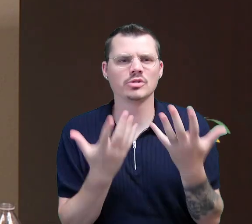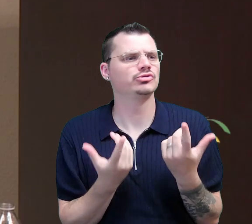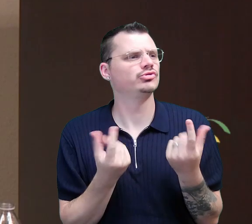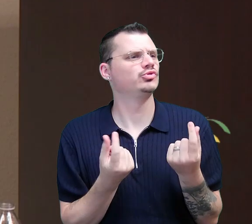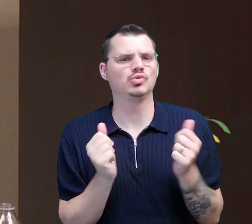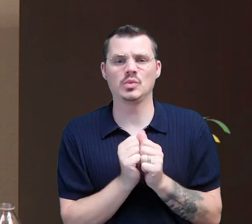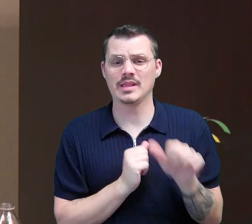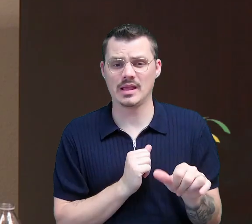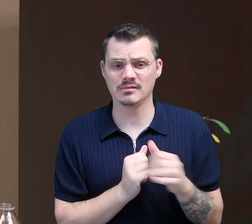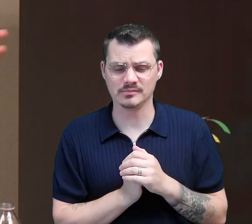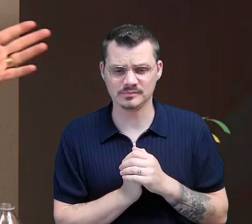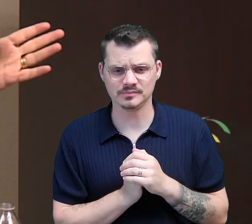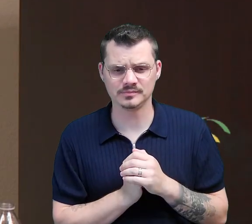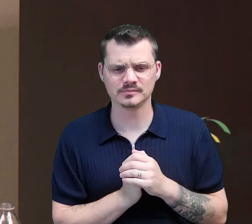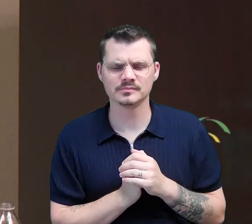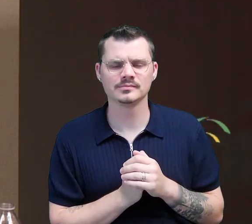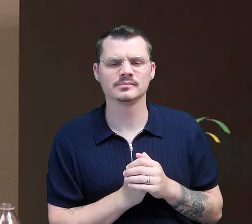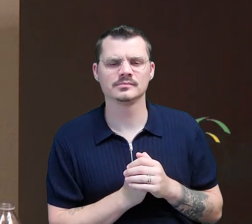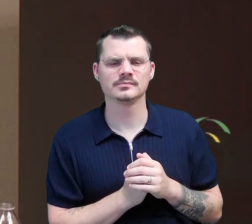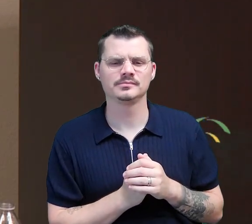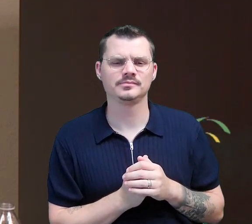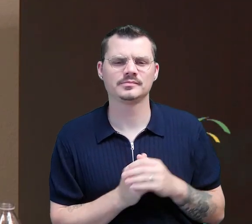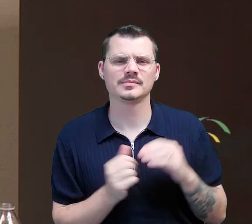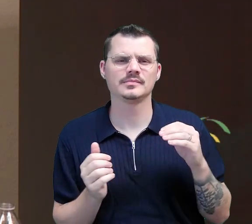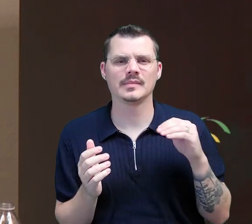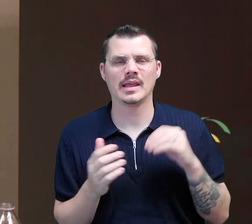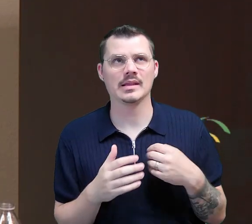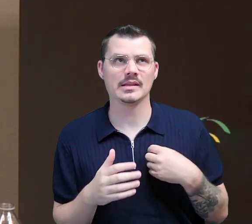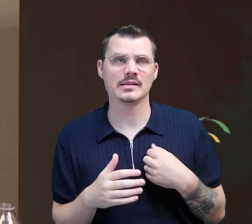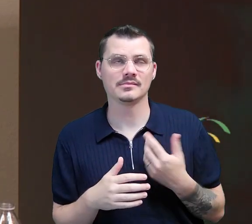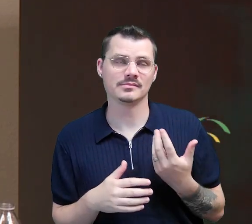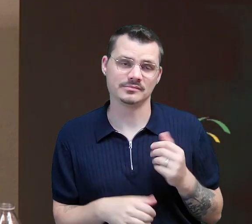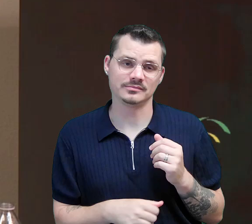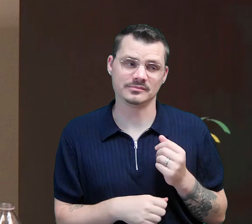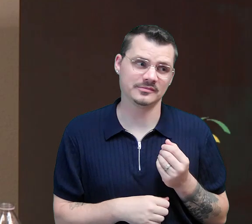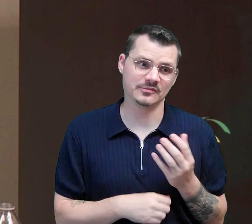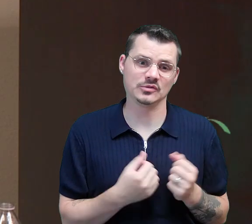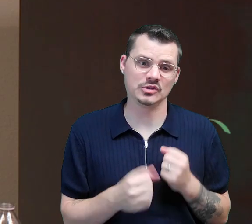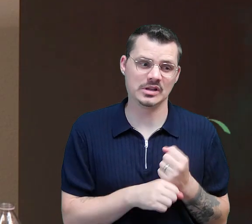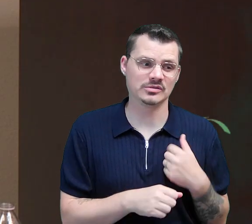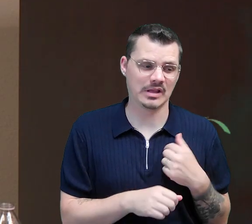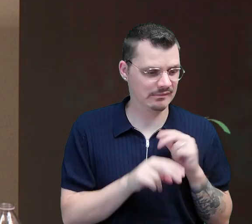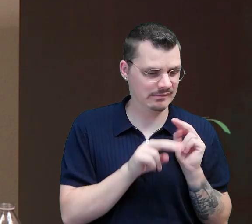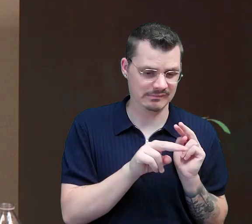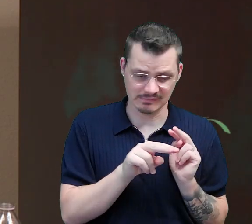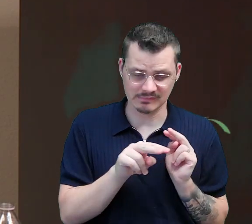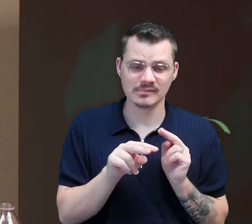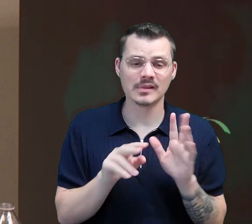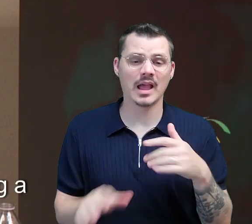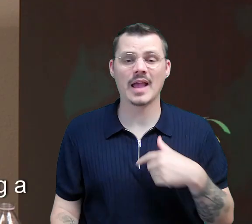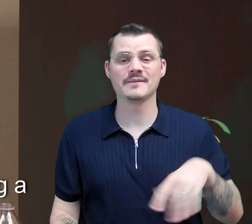it. In my few years looking after people, I found